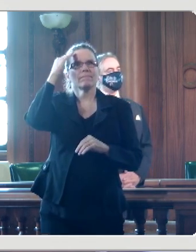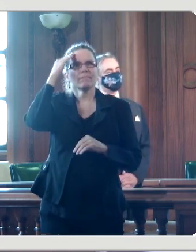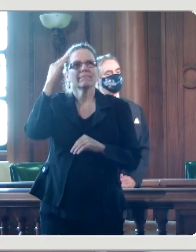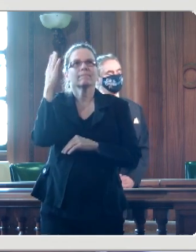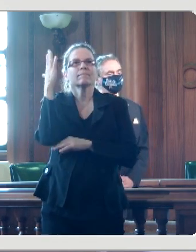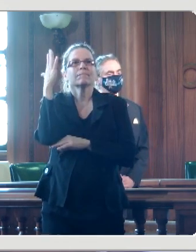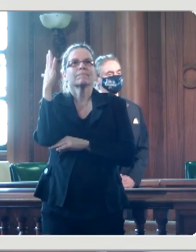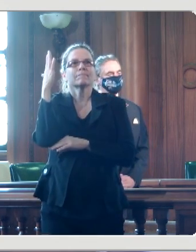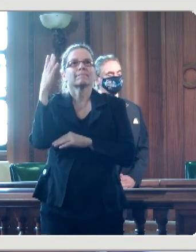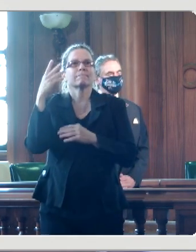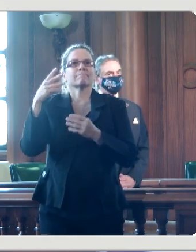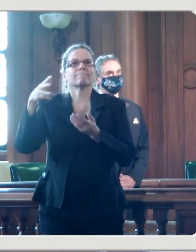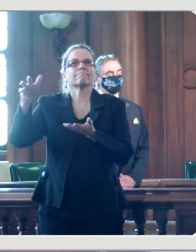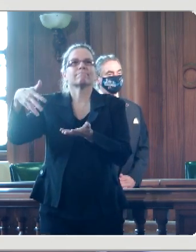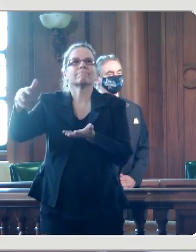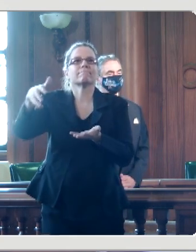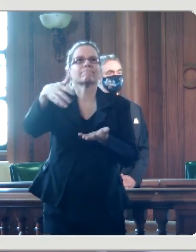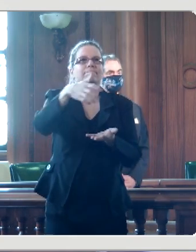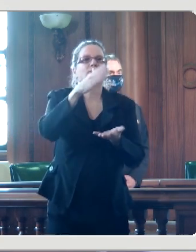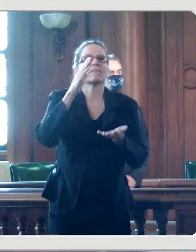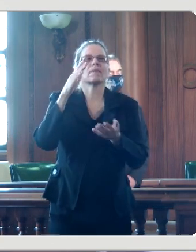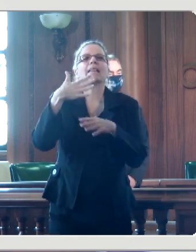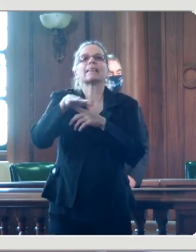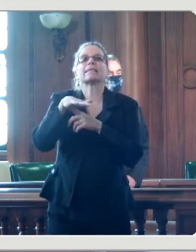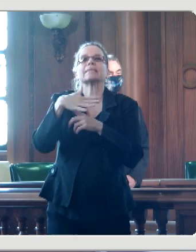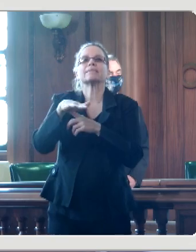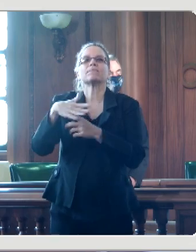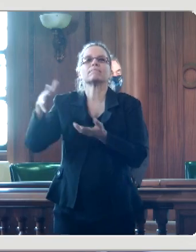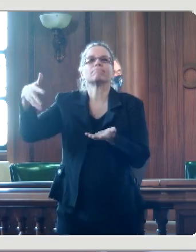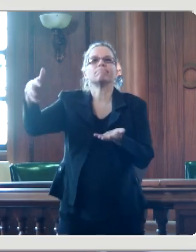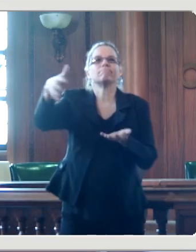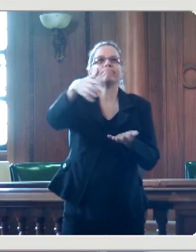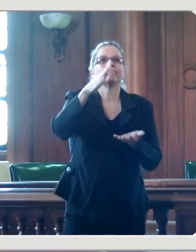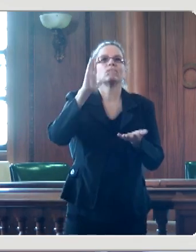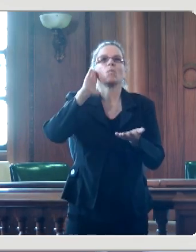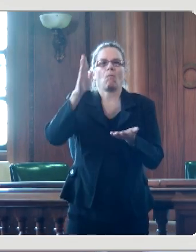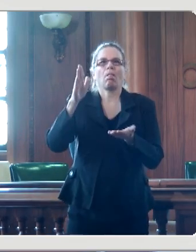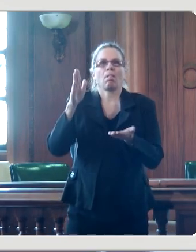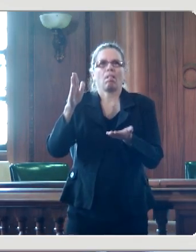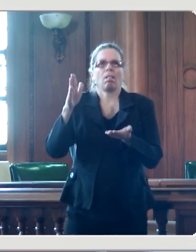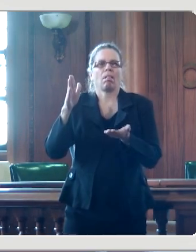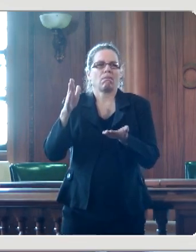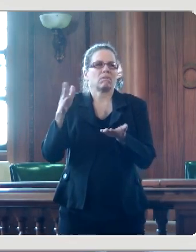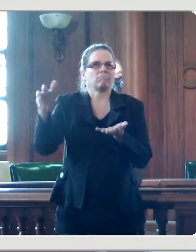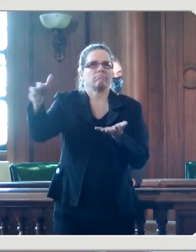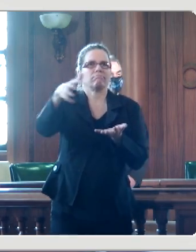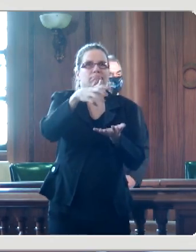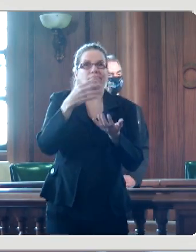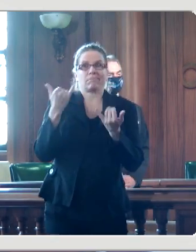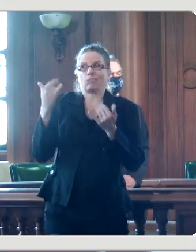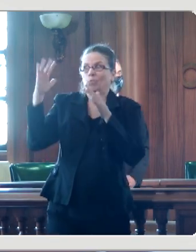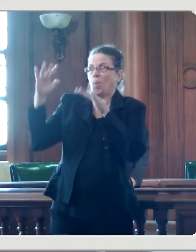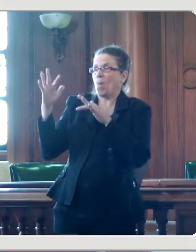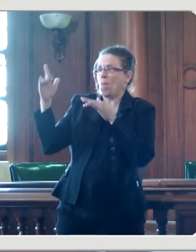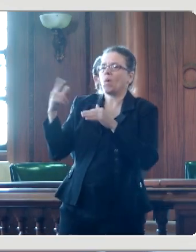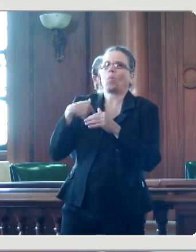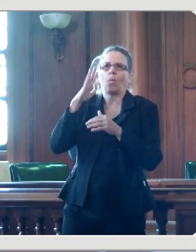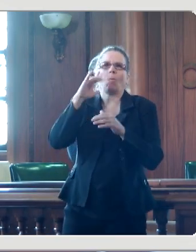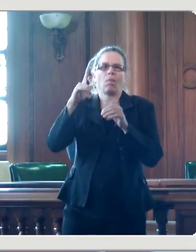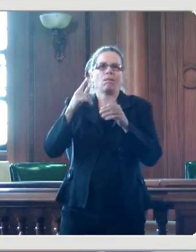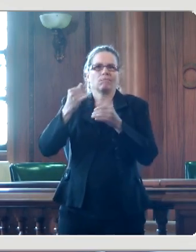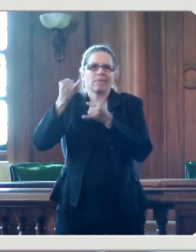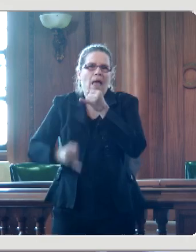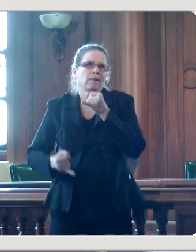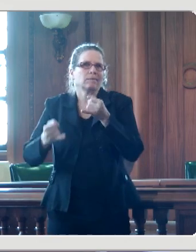will run it through this week given that there's no snow. A few weeks ago we mentioned that we received a wonderful donation from